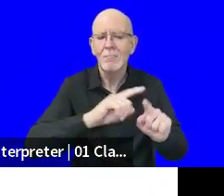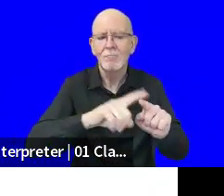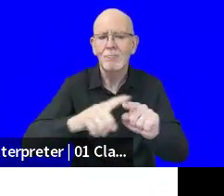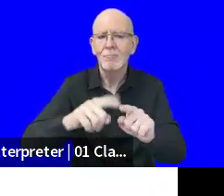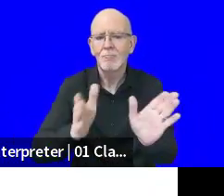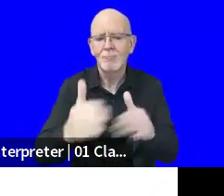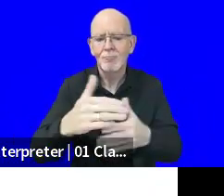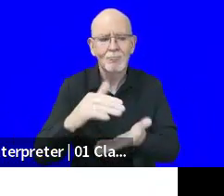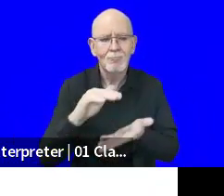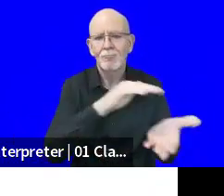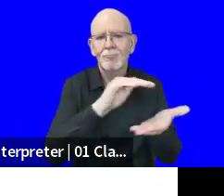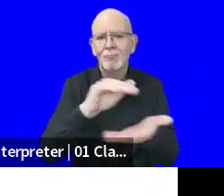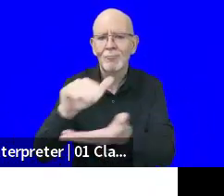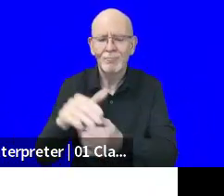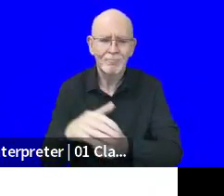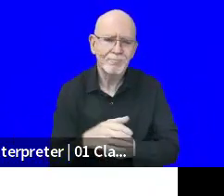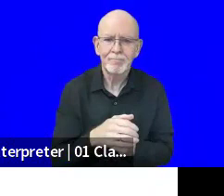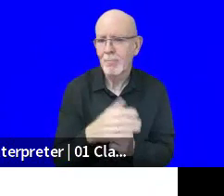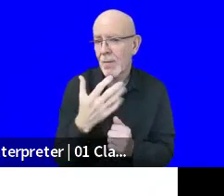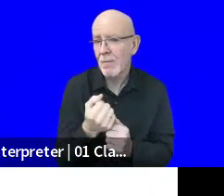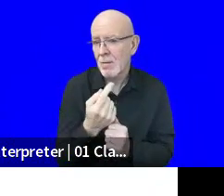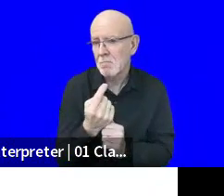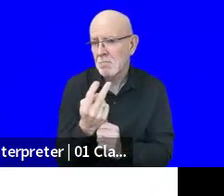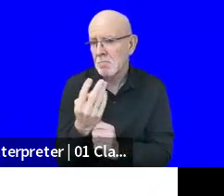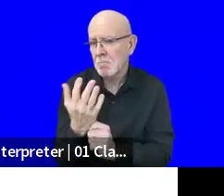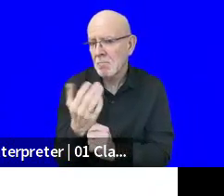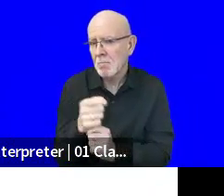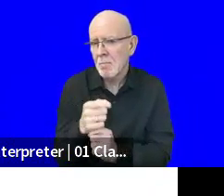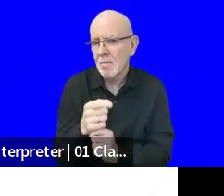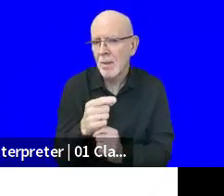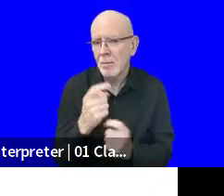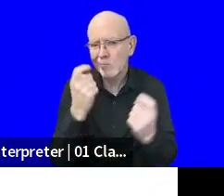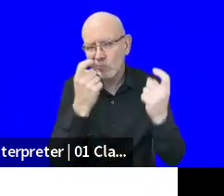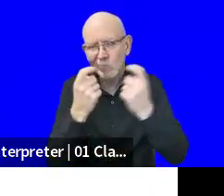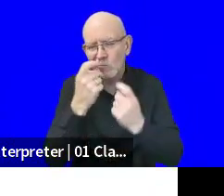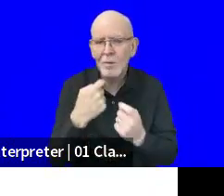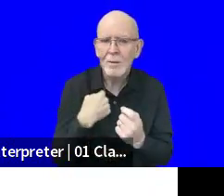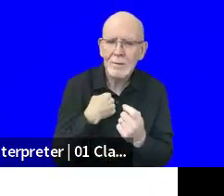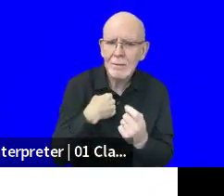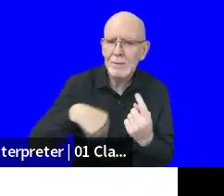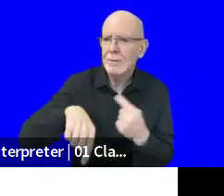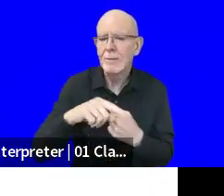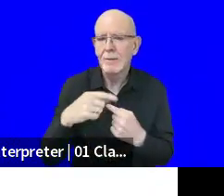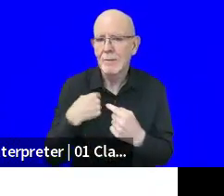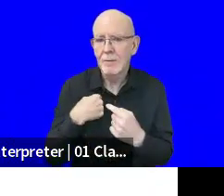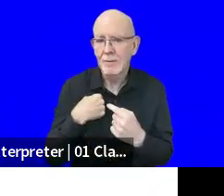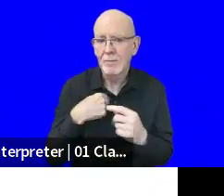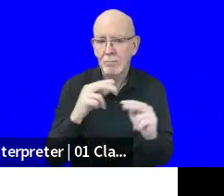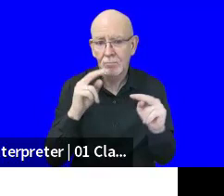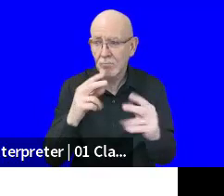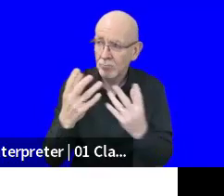considerations when, together with UNICEF, the government is thinking how to design the support